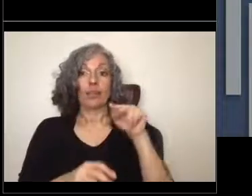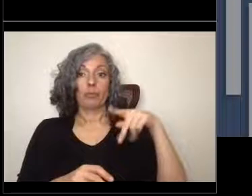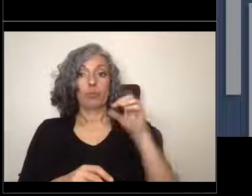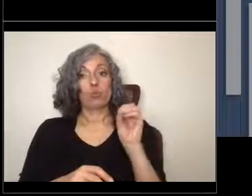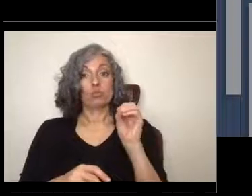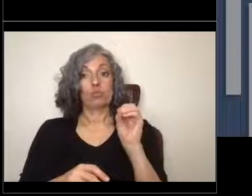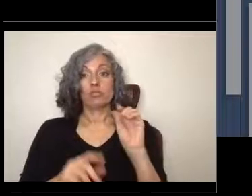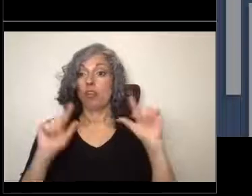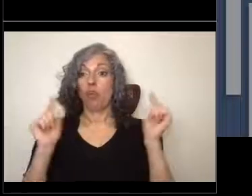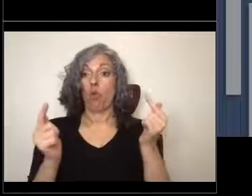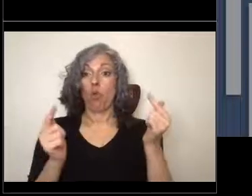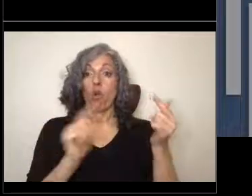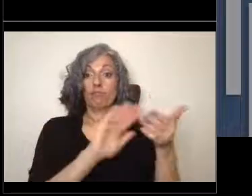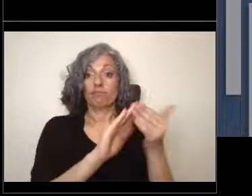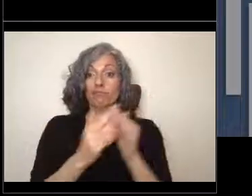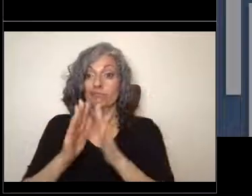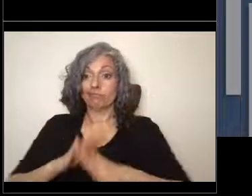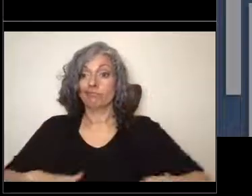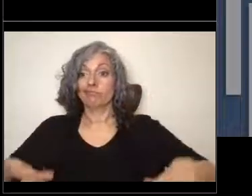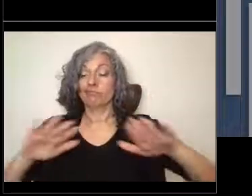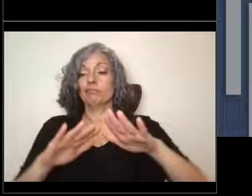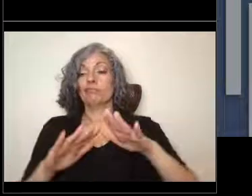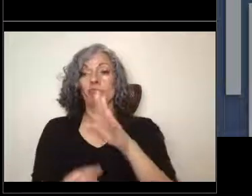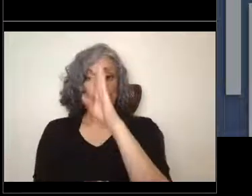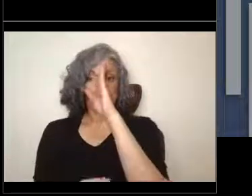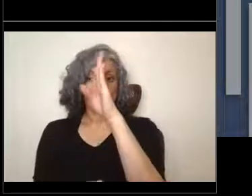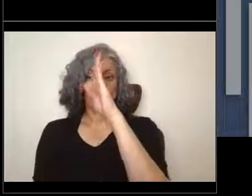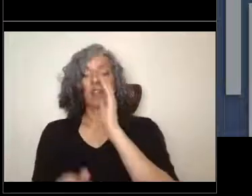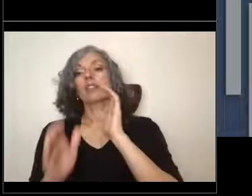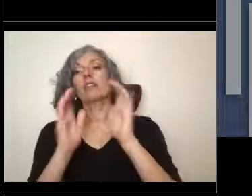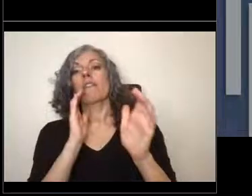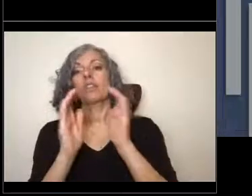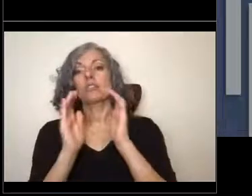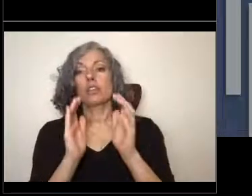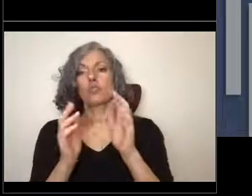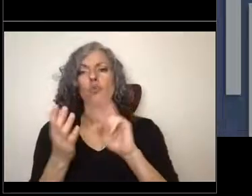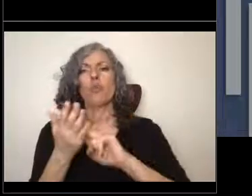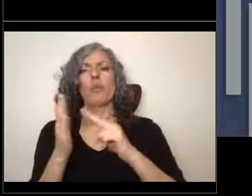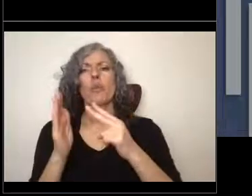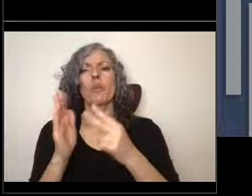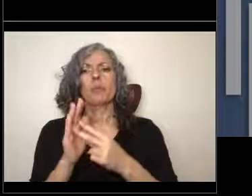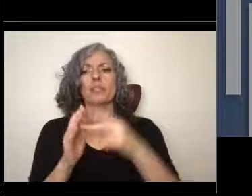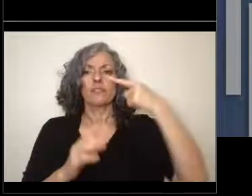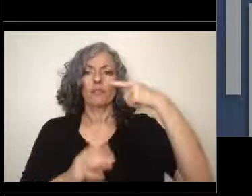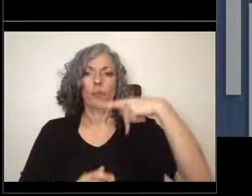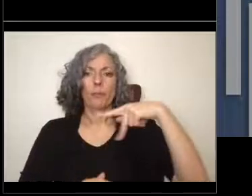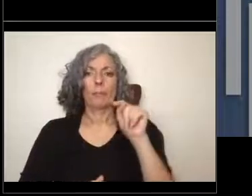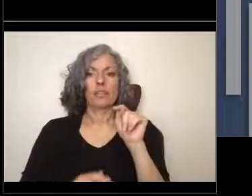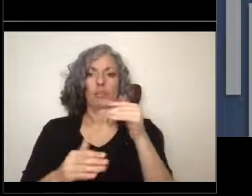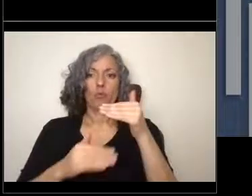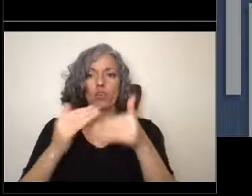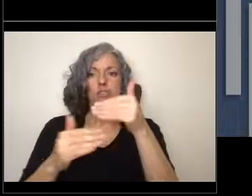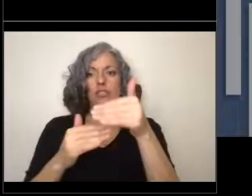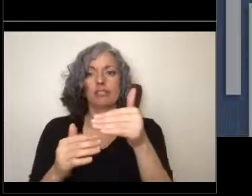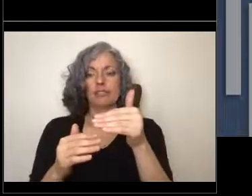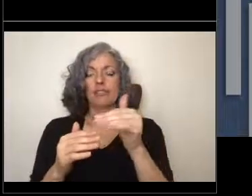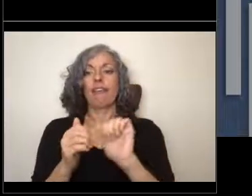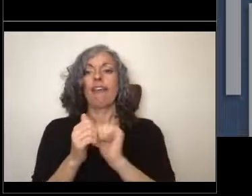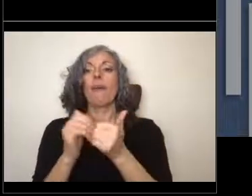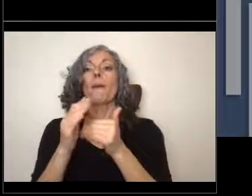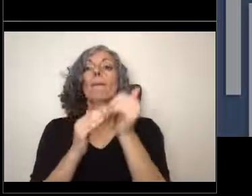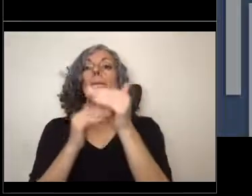to talk directly about what this means for the PID process, how we can build a shelf of projects that